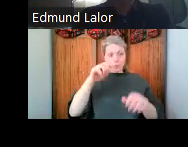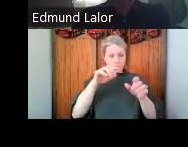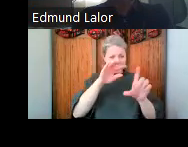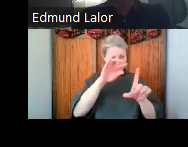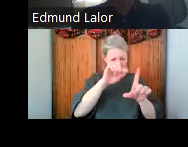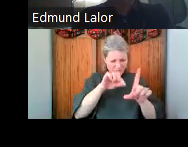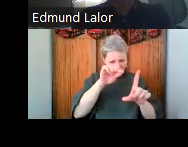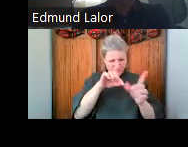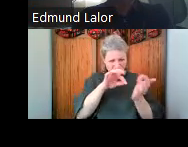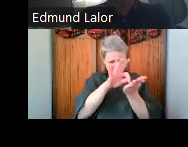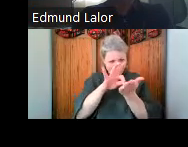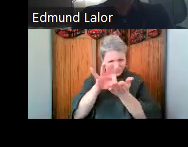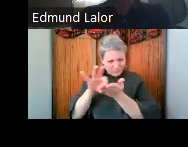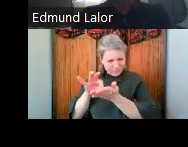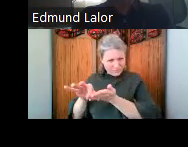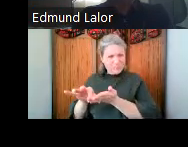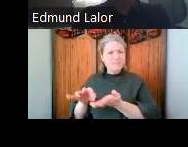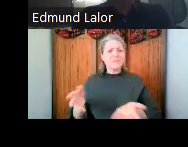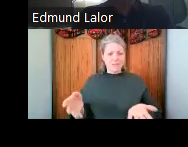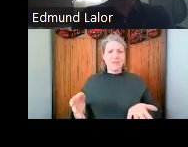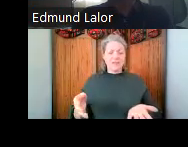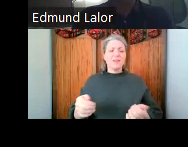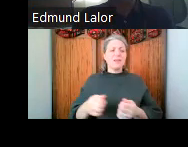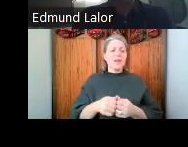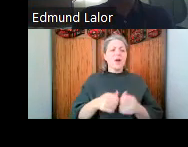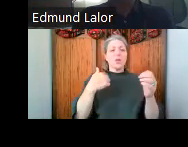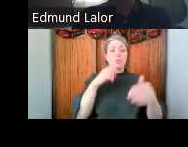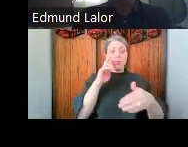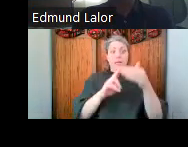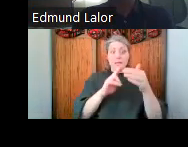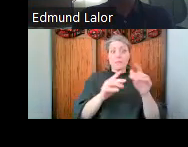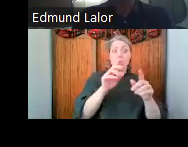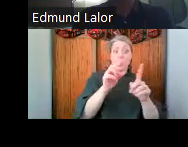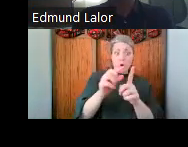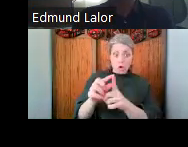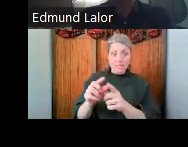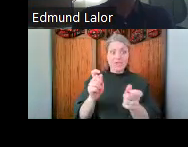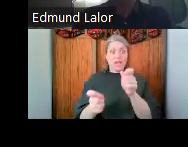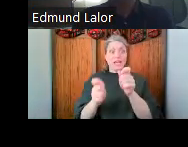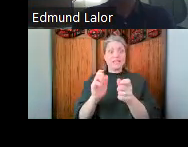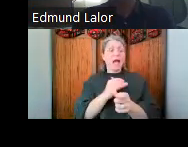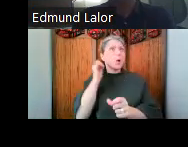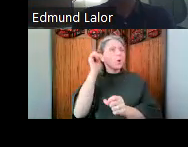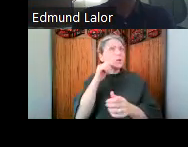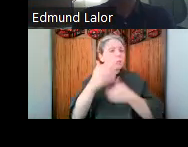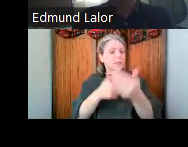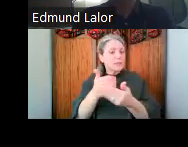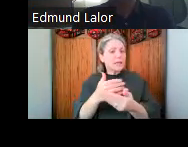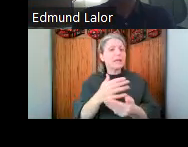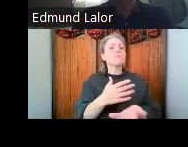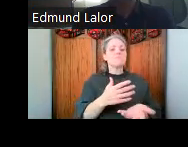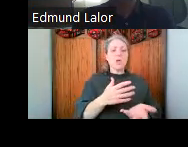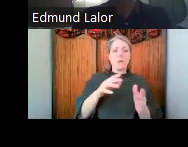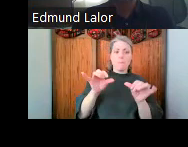the acoustic processing of speech? We show that it does in neurotypical adults. And so far, although it's early, we think that it may do